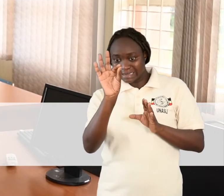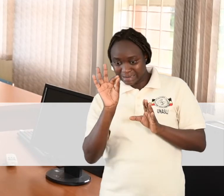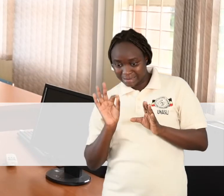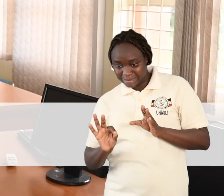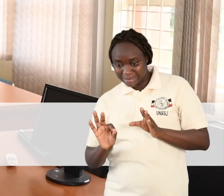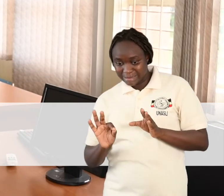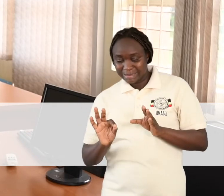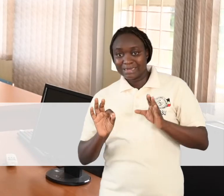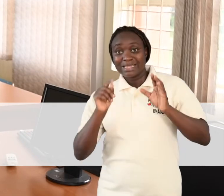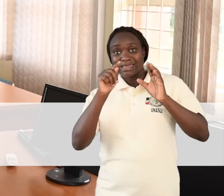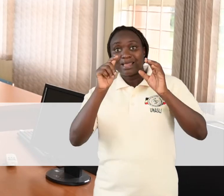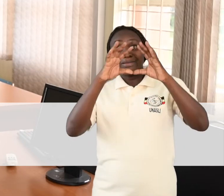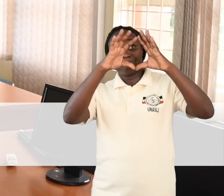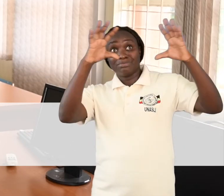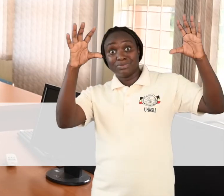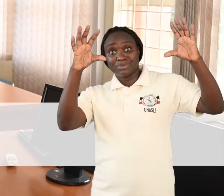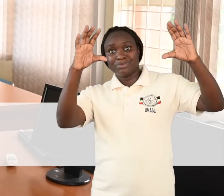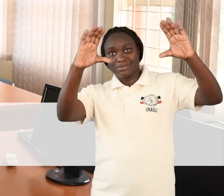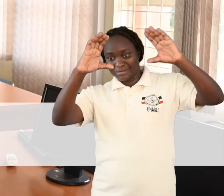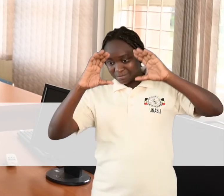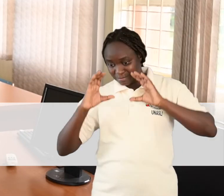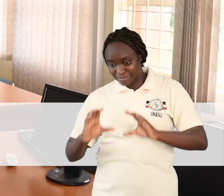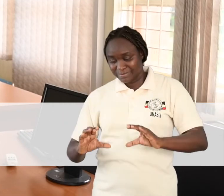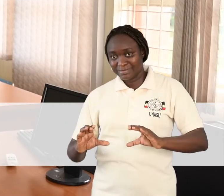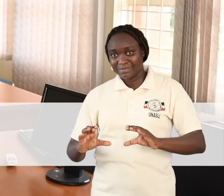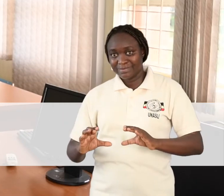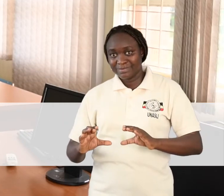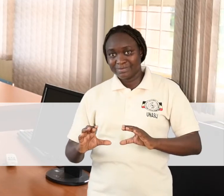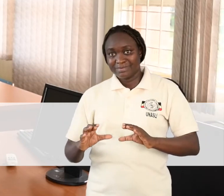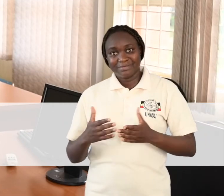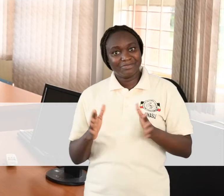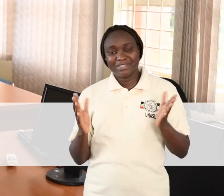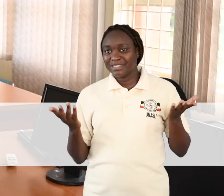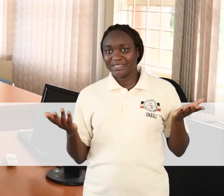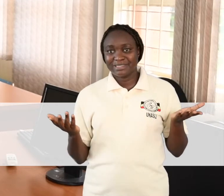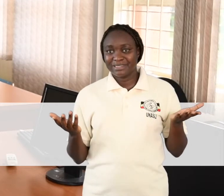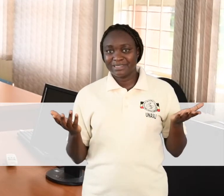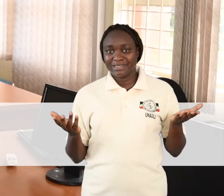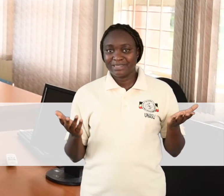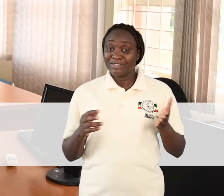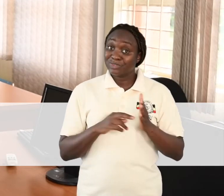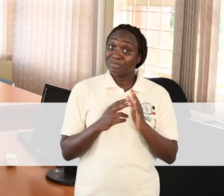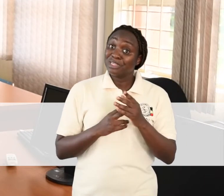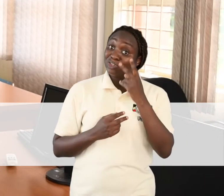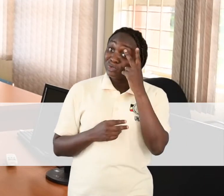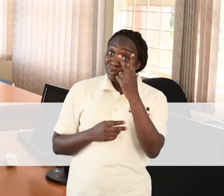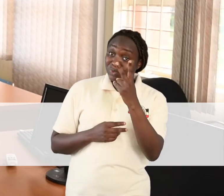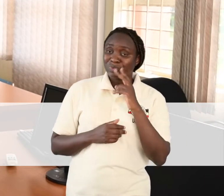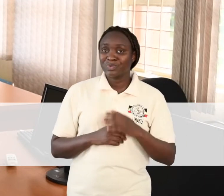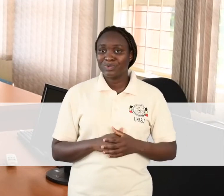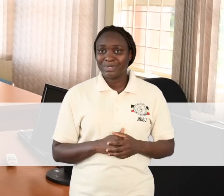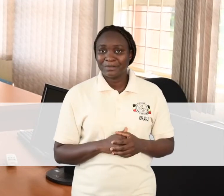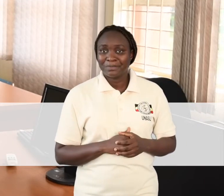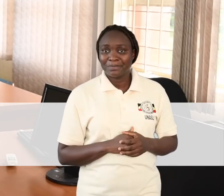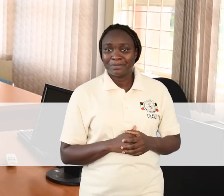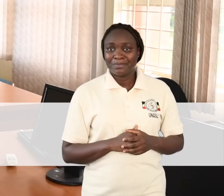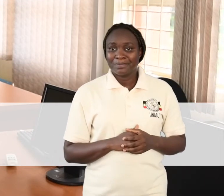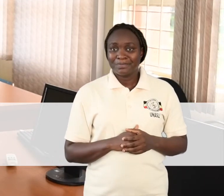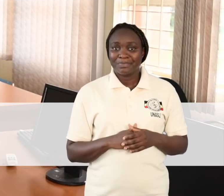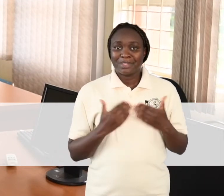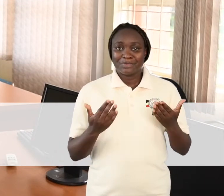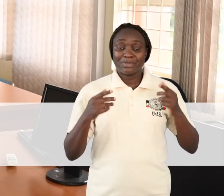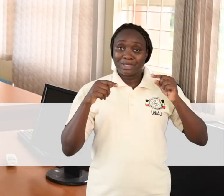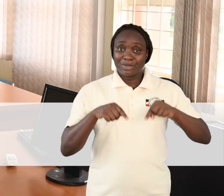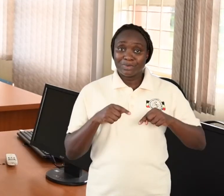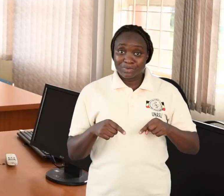the mother set. That's good of you. So what you're going to do, you're going to